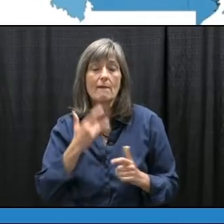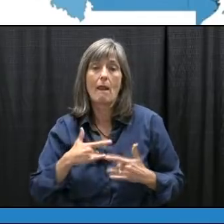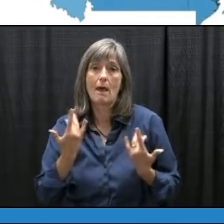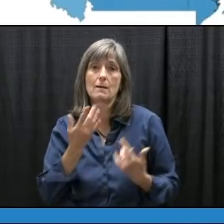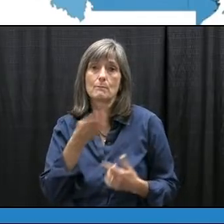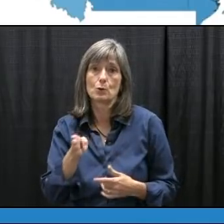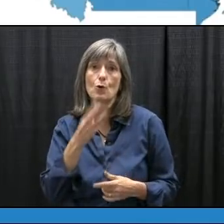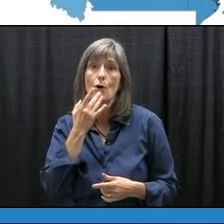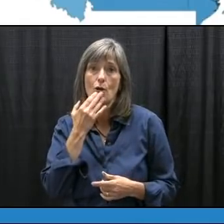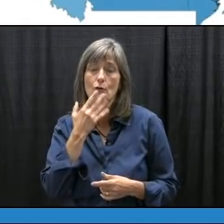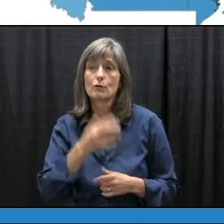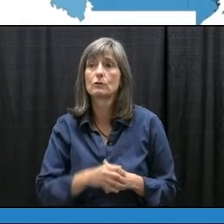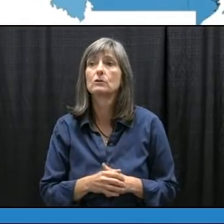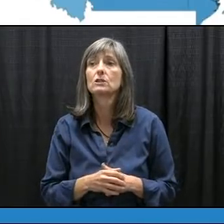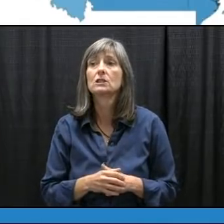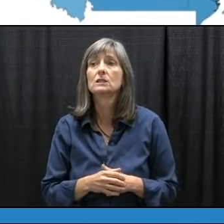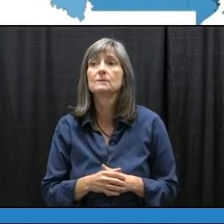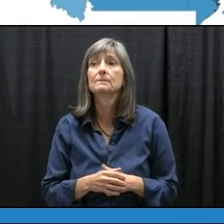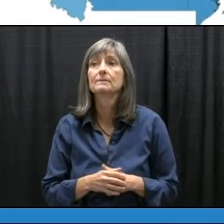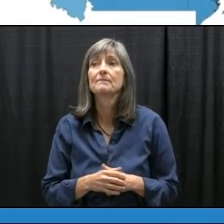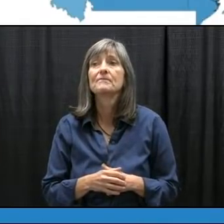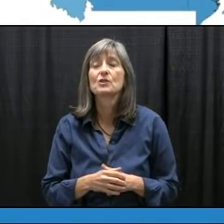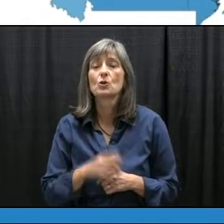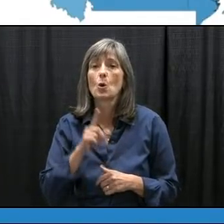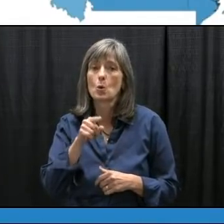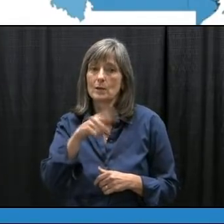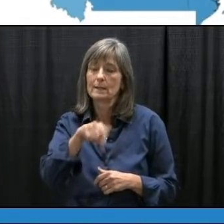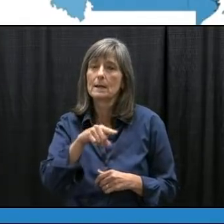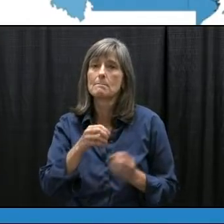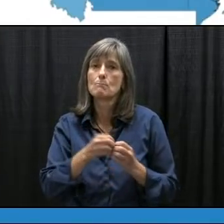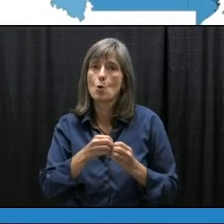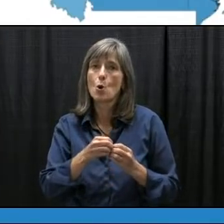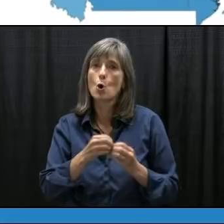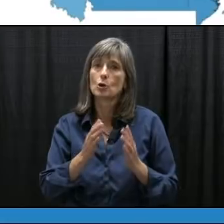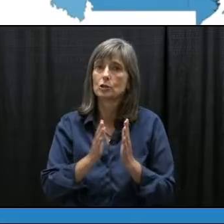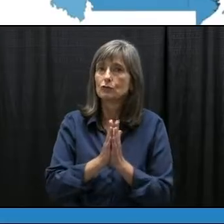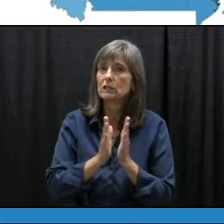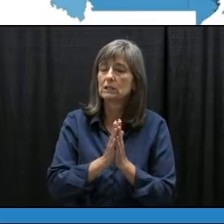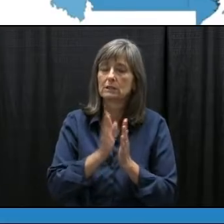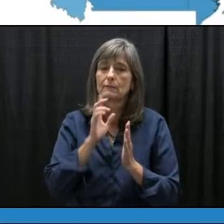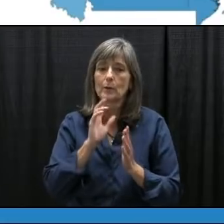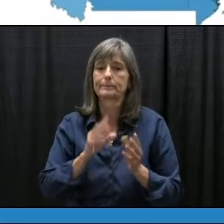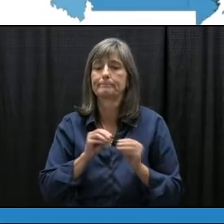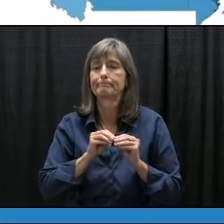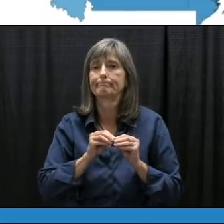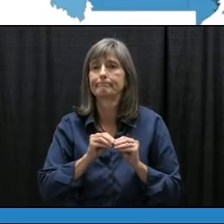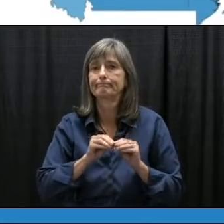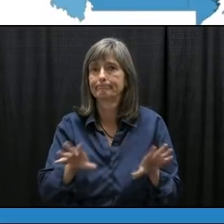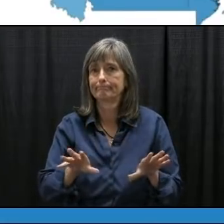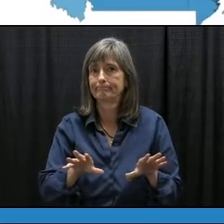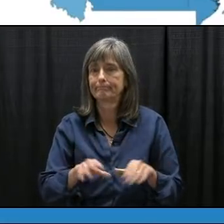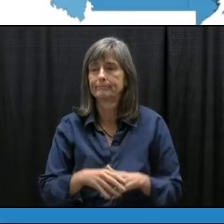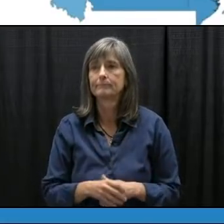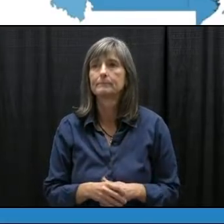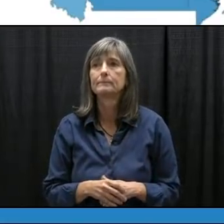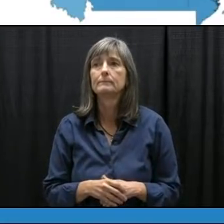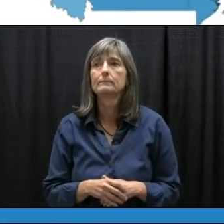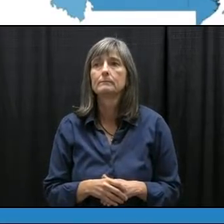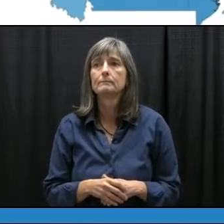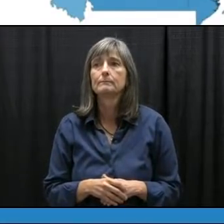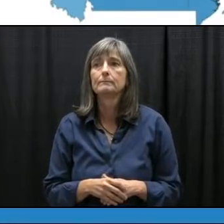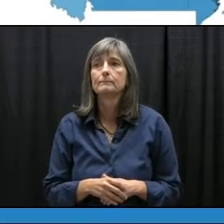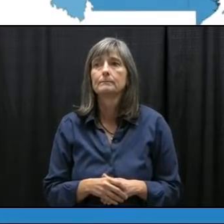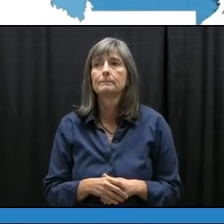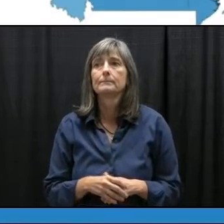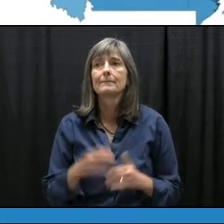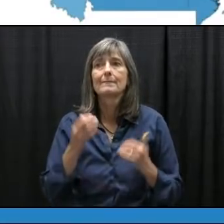So those regions with the lighter color are really more susceptible to getting outbreaks. So